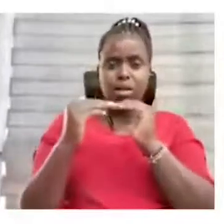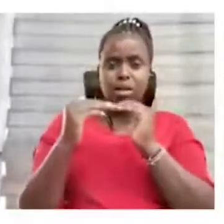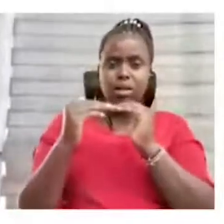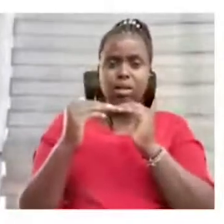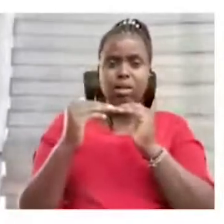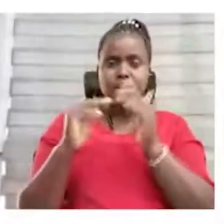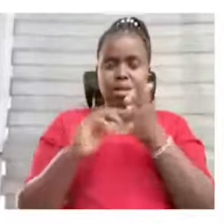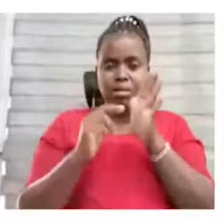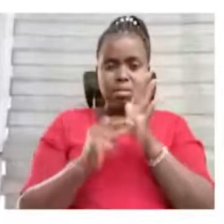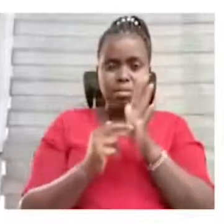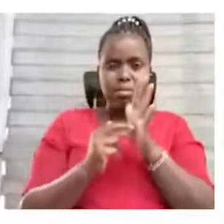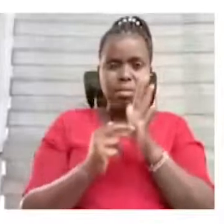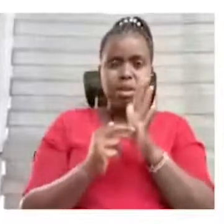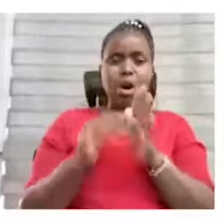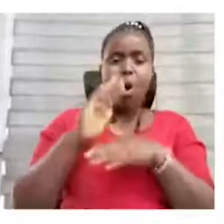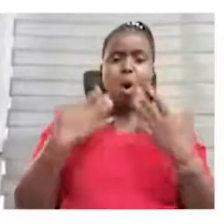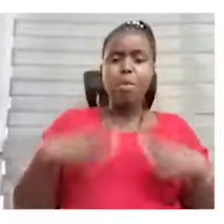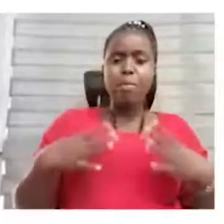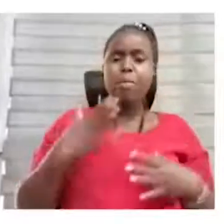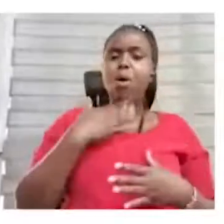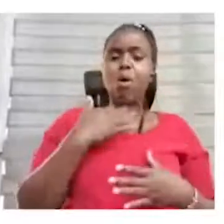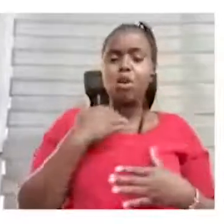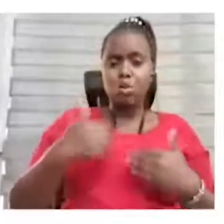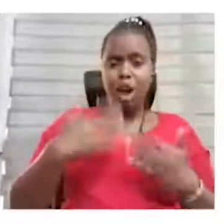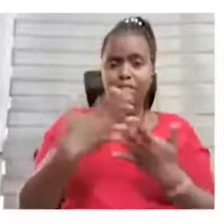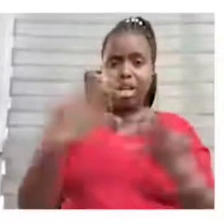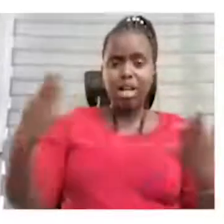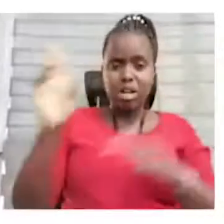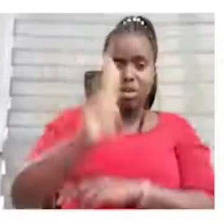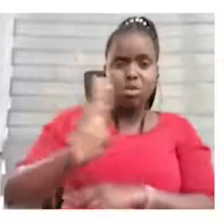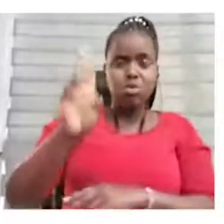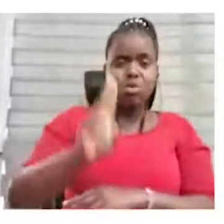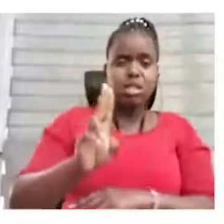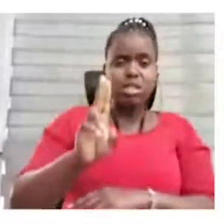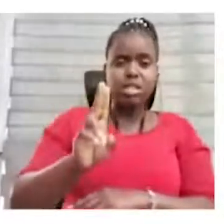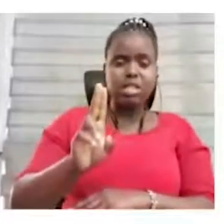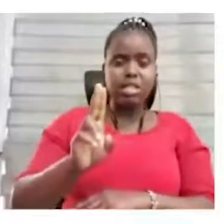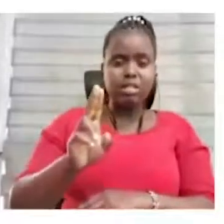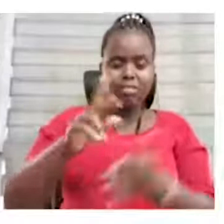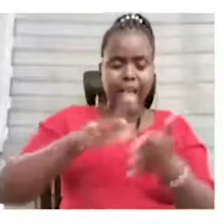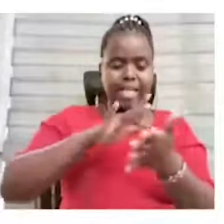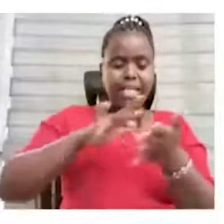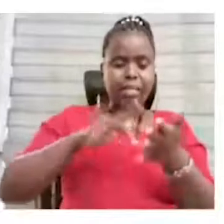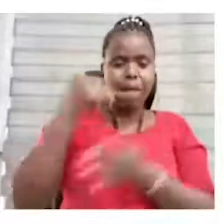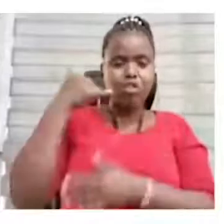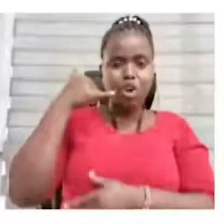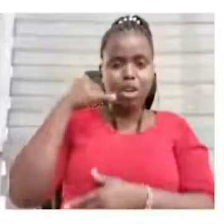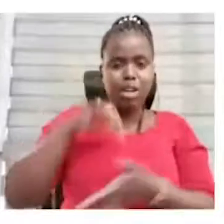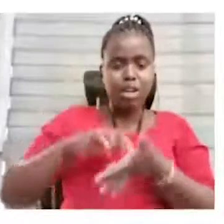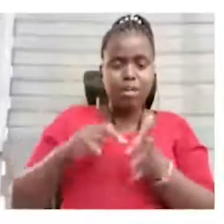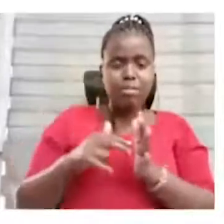everyone wants to purchase something using their smartphone. And we don't think that just because somebody has